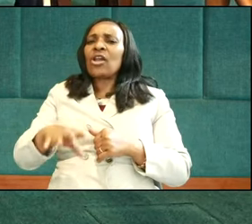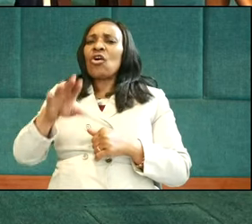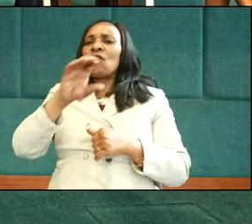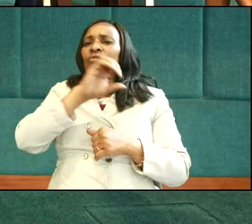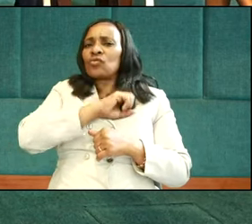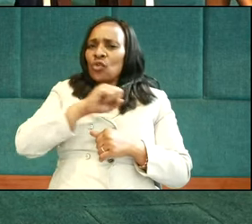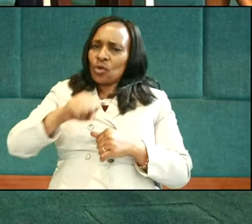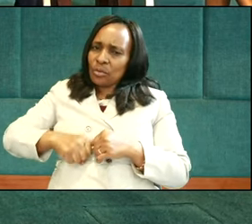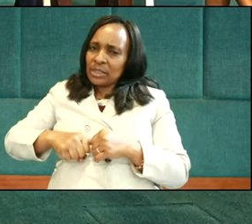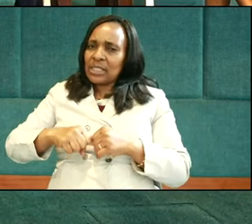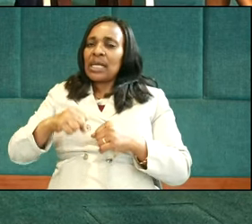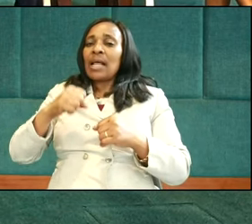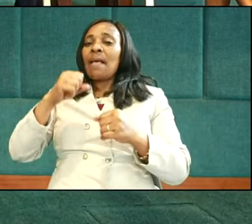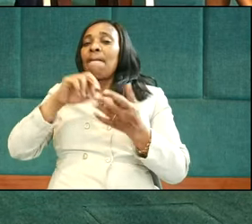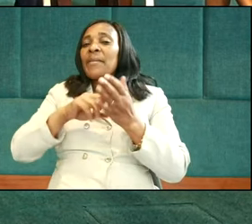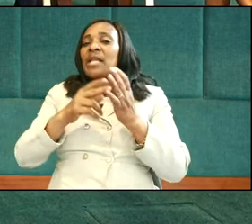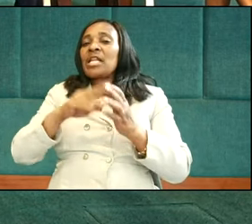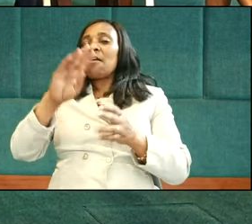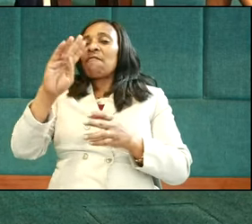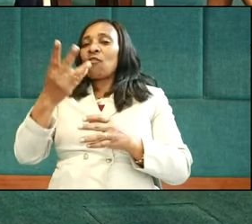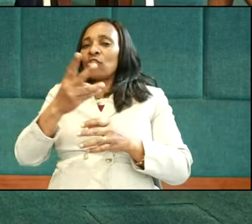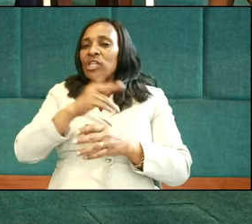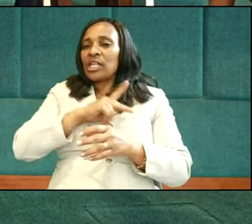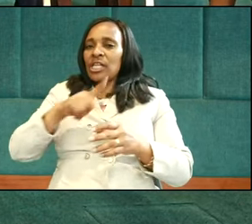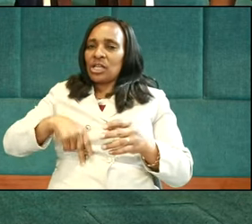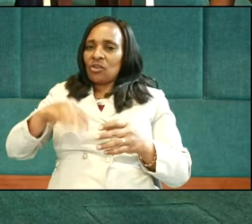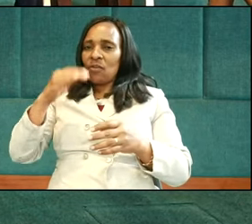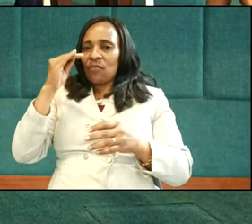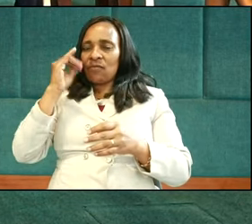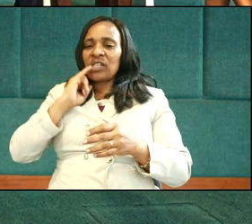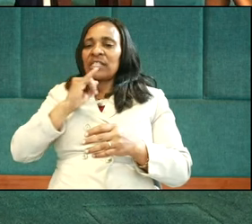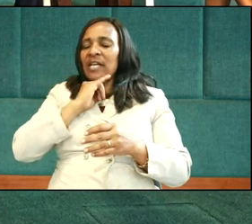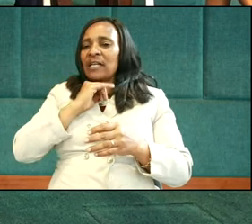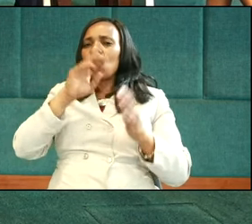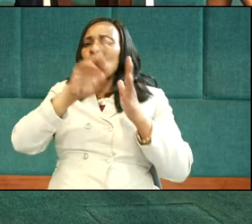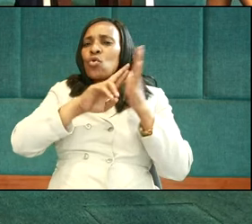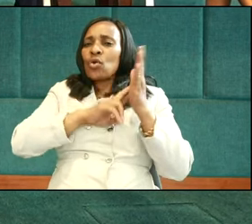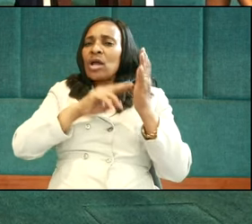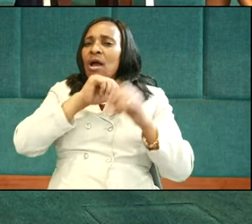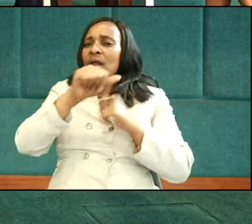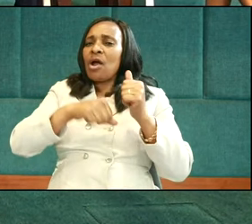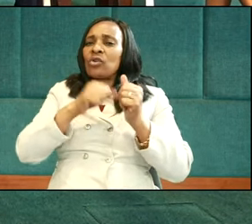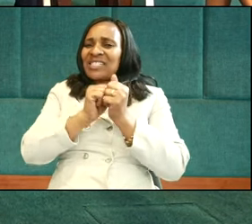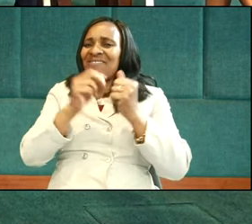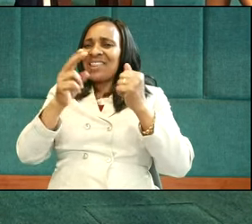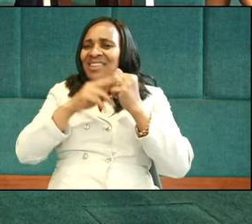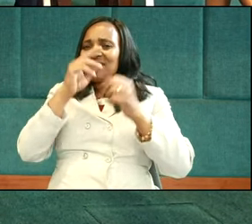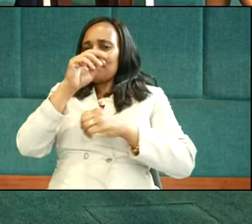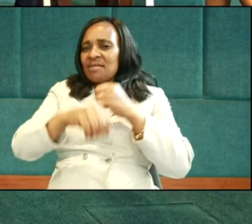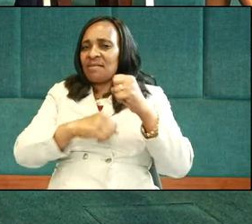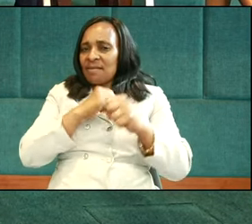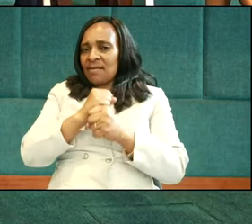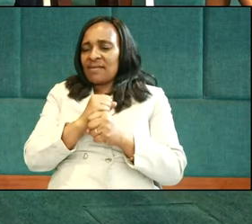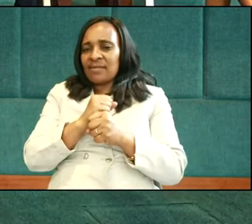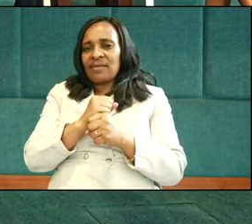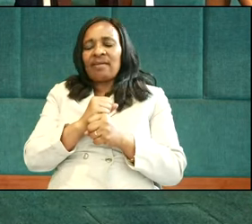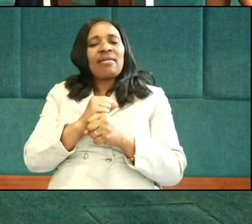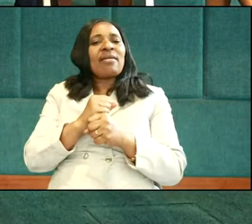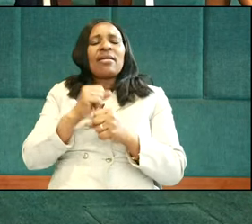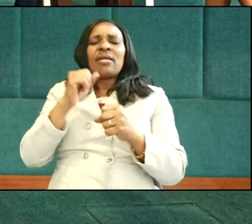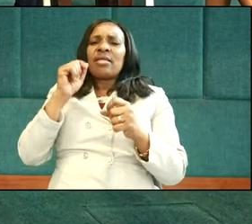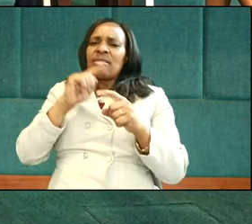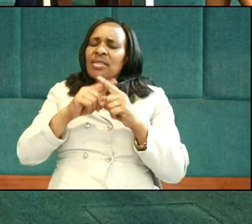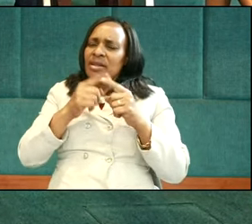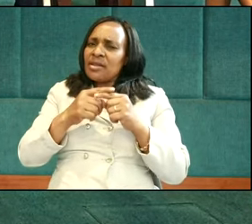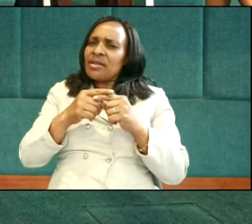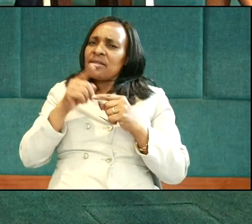and he was the fourth king of Israel. He ruled Israel for around 17 years, and he